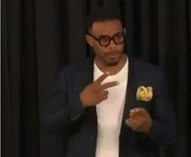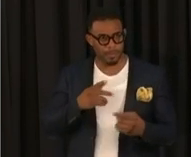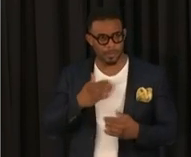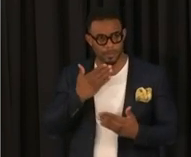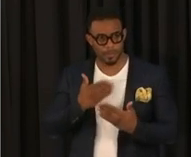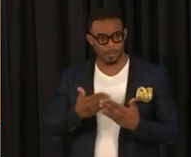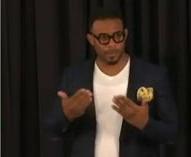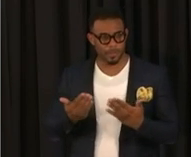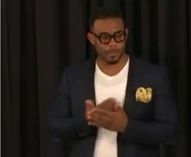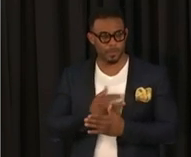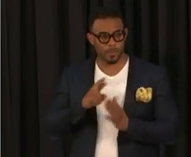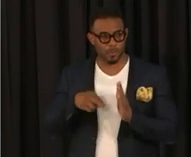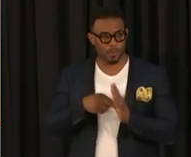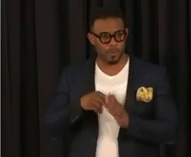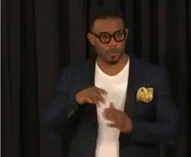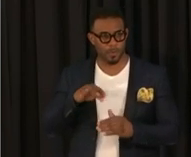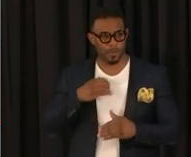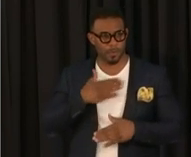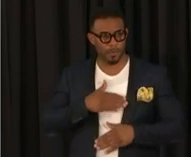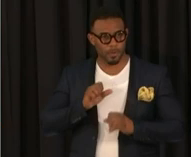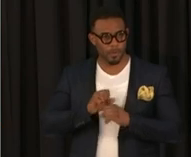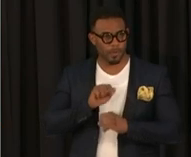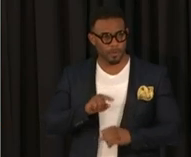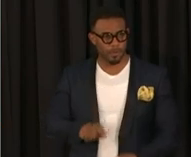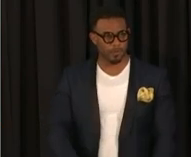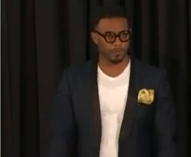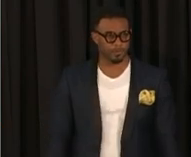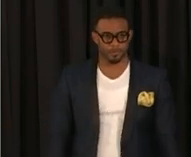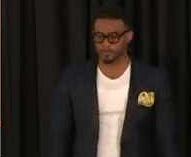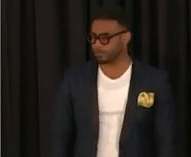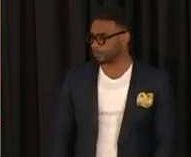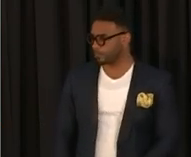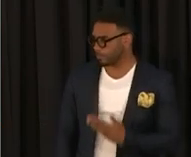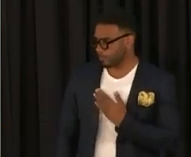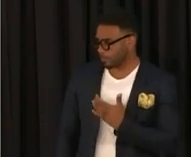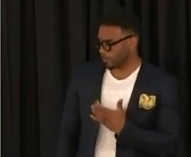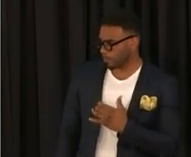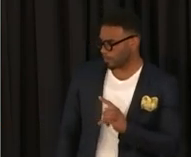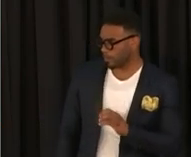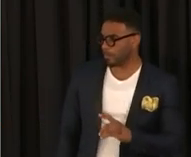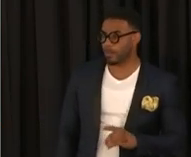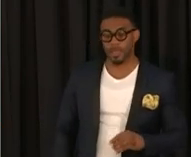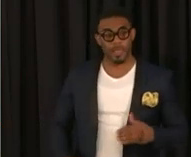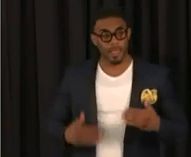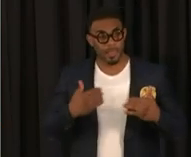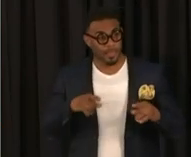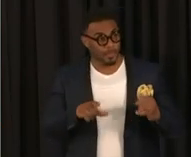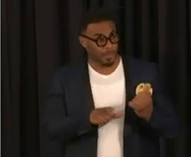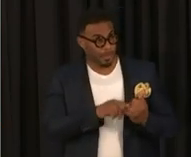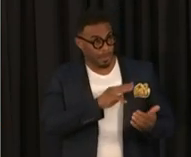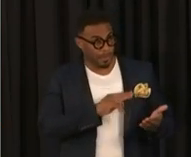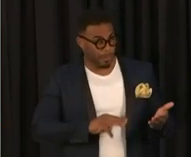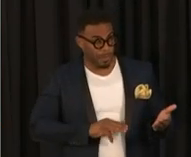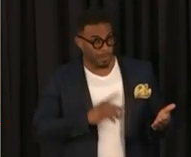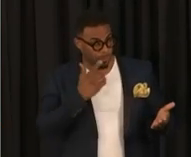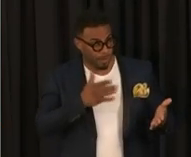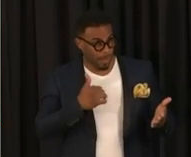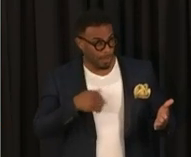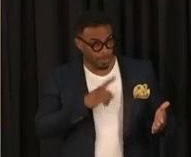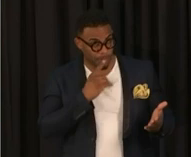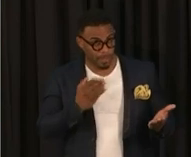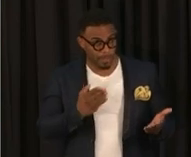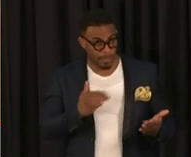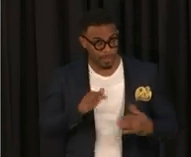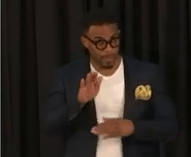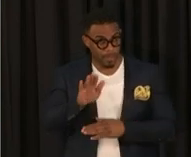your new capacity over at Pepco, and it's been a pleasure working with you thus far. Thank you so much, Ted. I appreciate it. And thank you, Deputy Mayor Falchicchio, for allowing